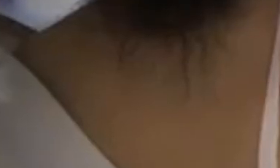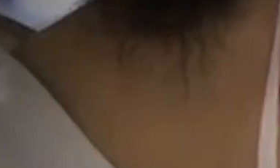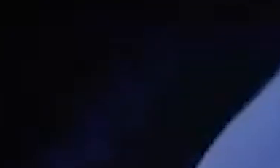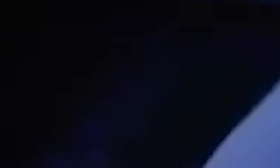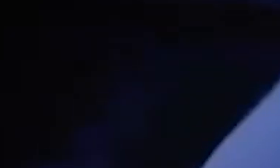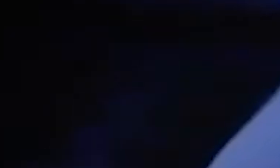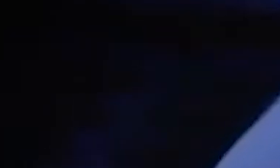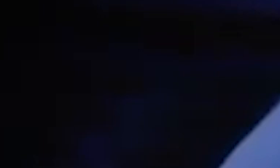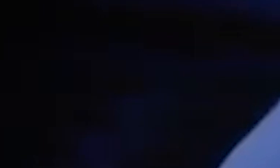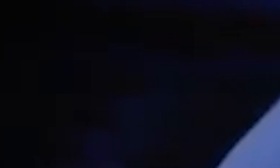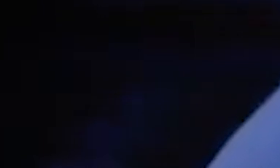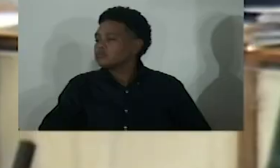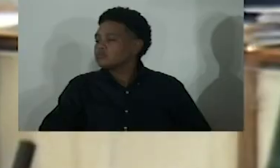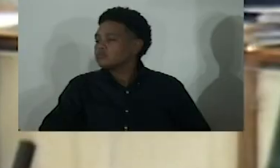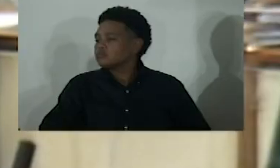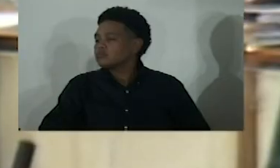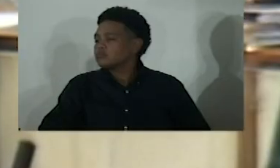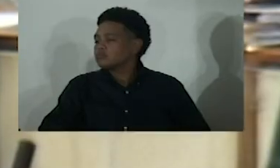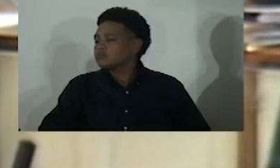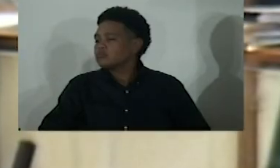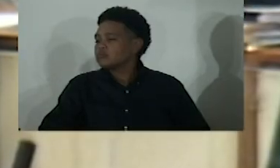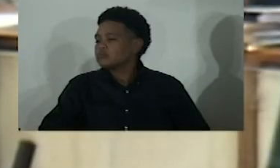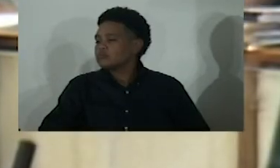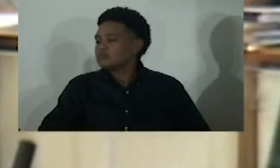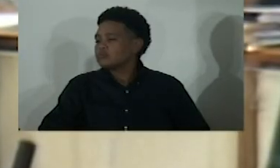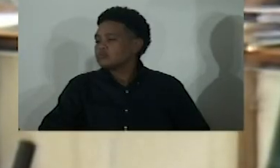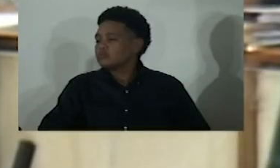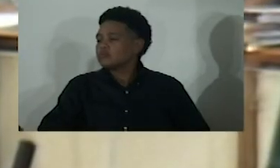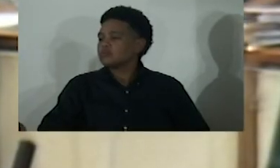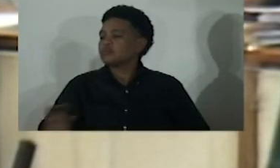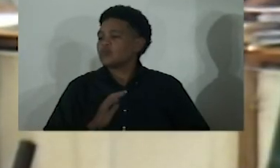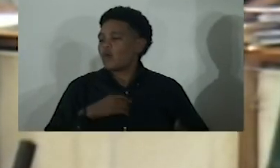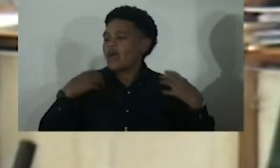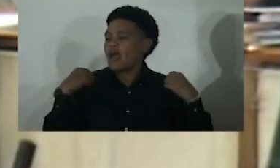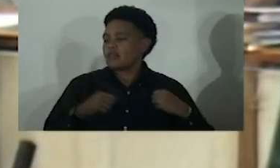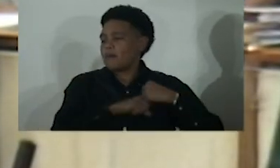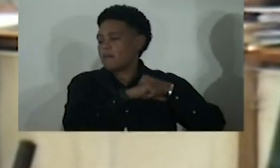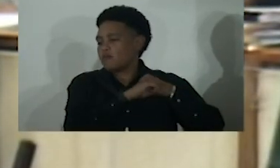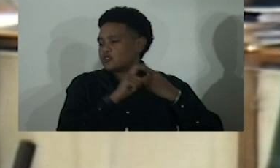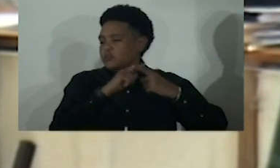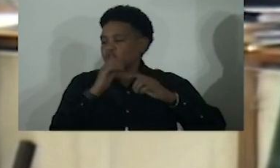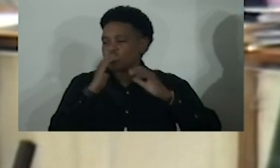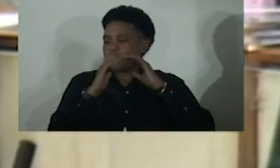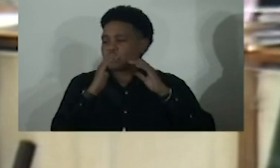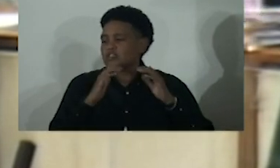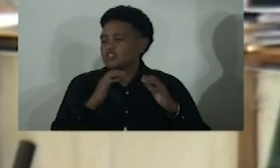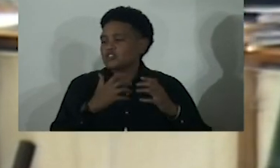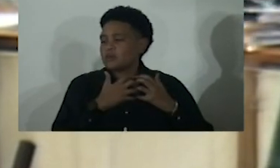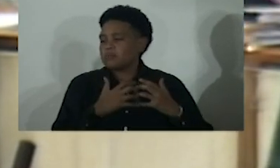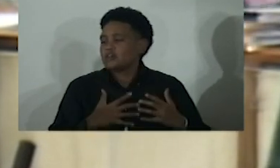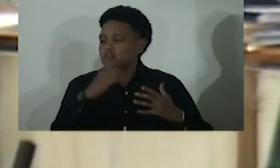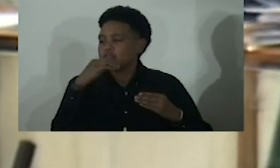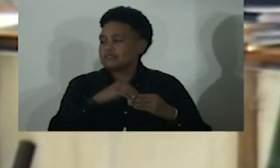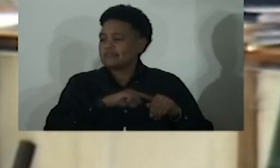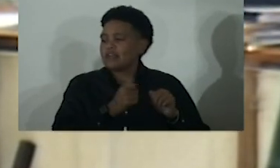the COVID-19 vaccines. We will also intensify our health promotion and communication machinery, beginning with a town